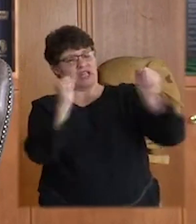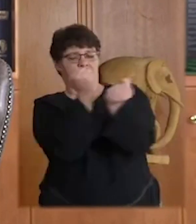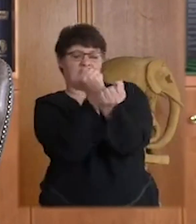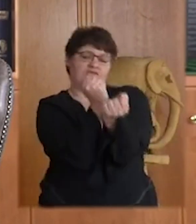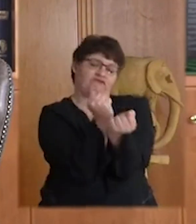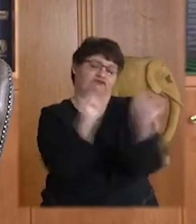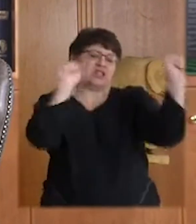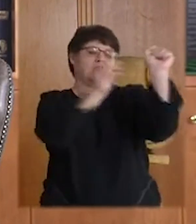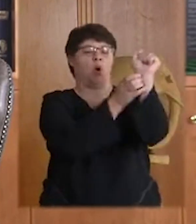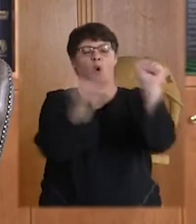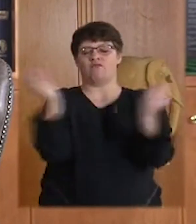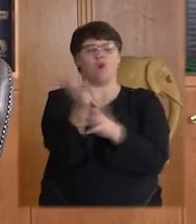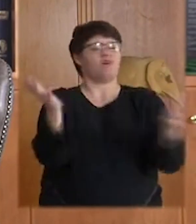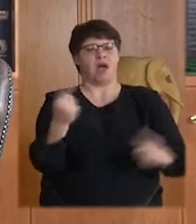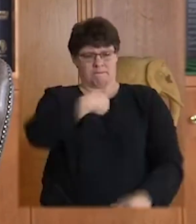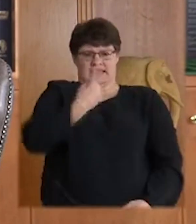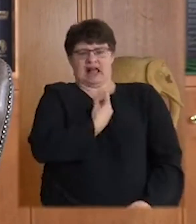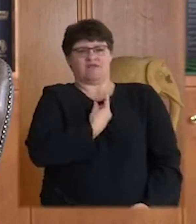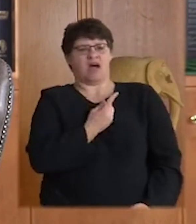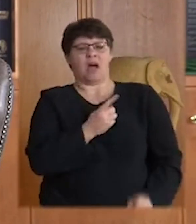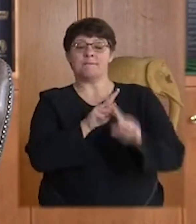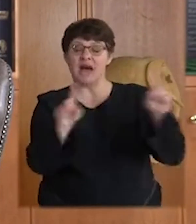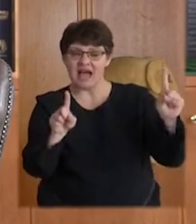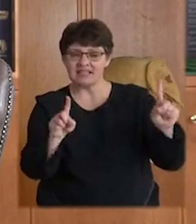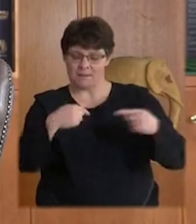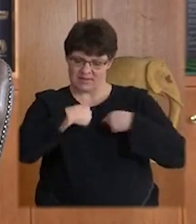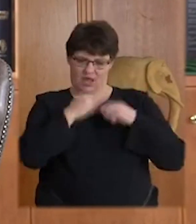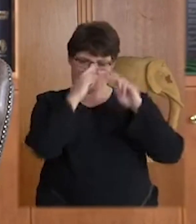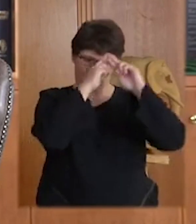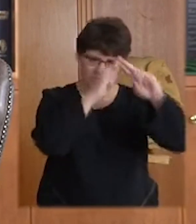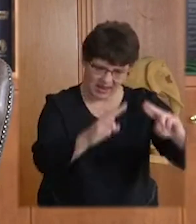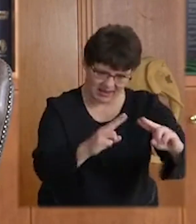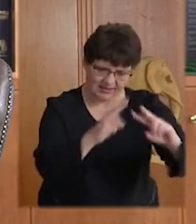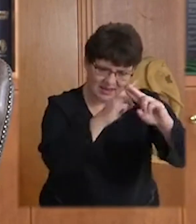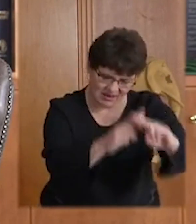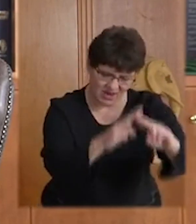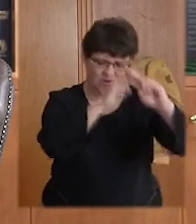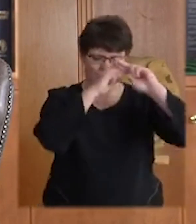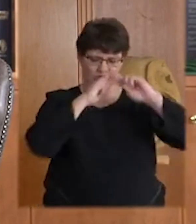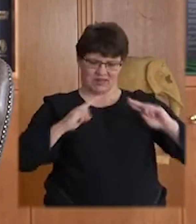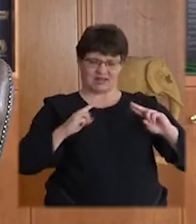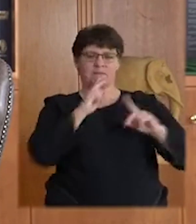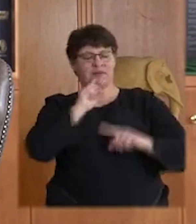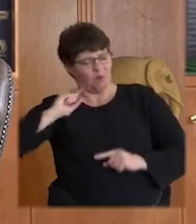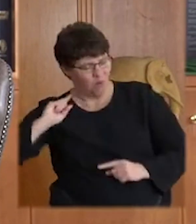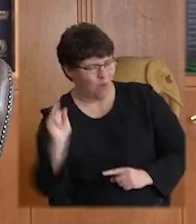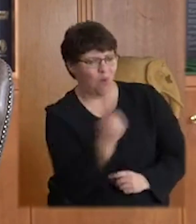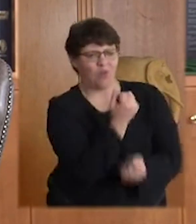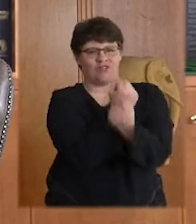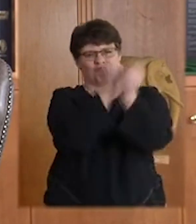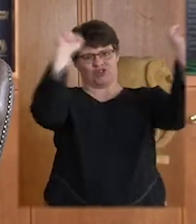chains, but to live in a way that respects and enhances the freedom of others.